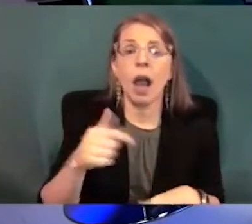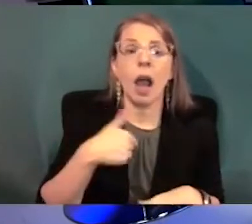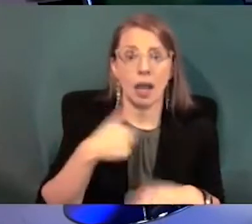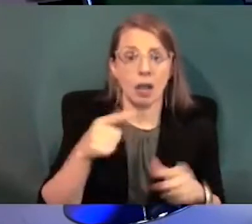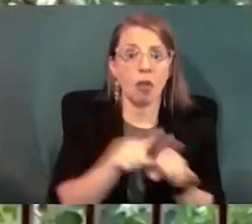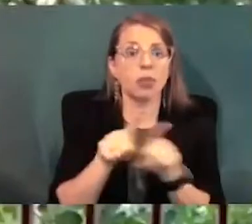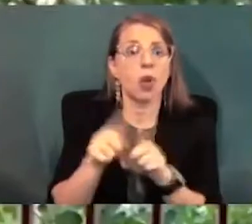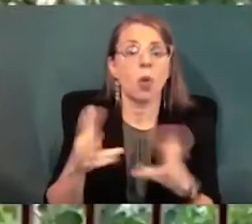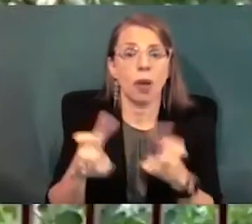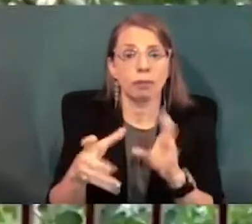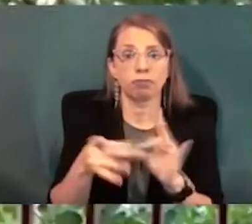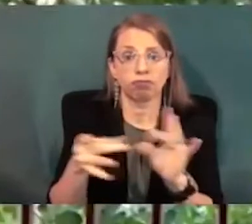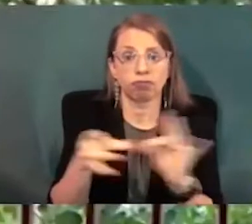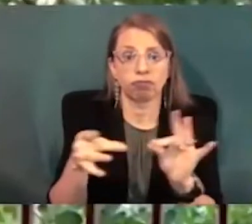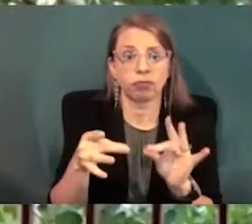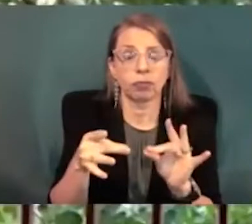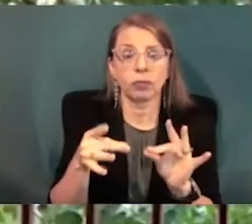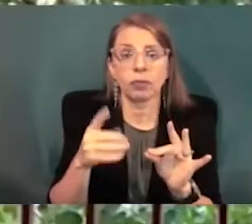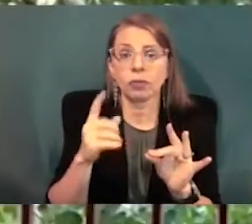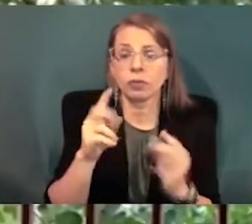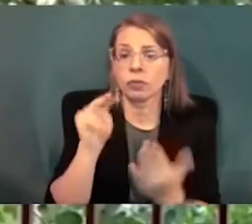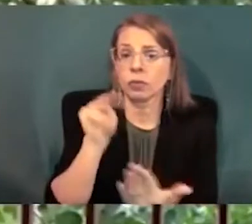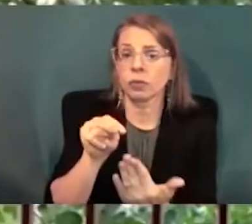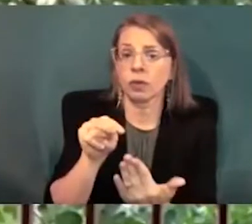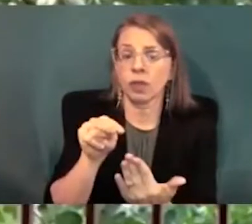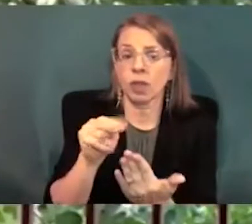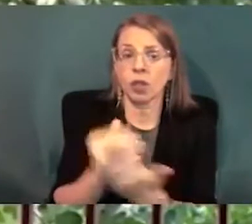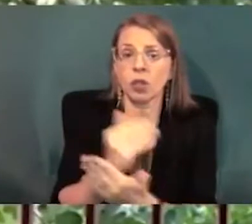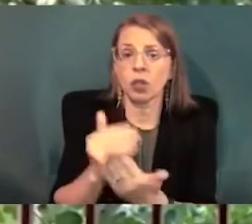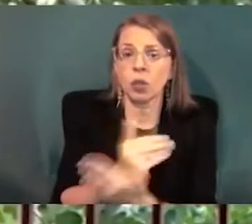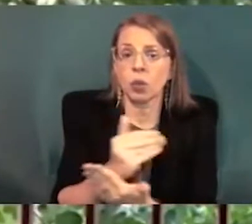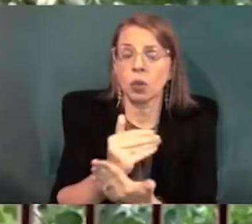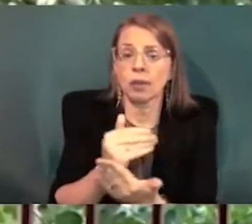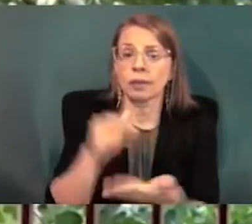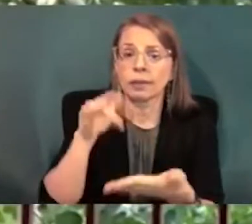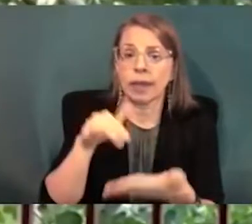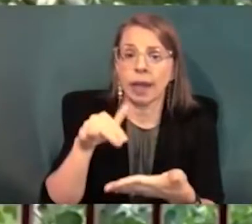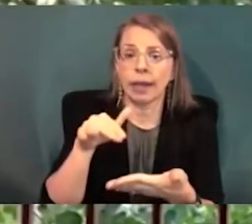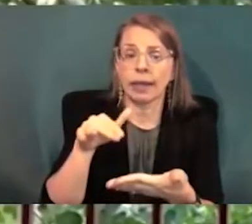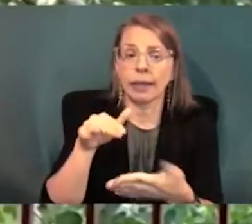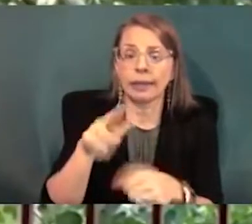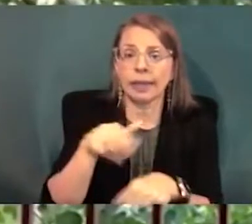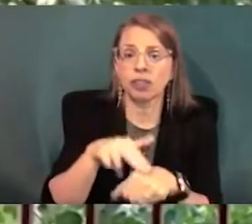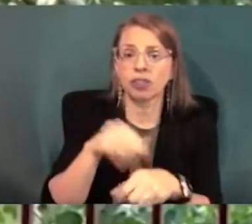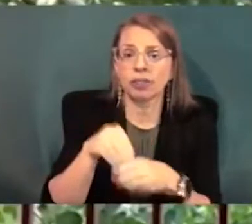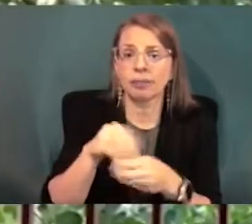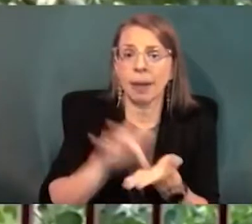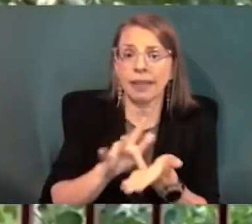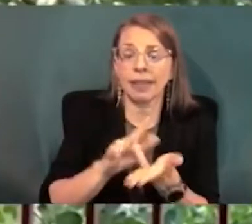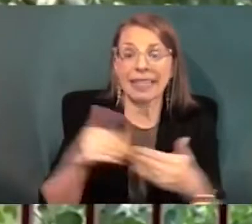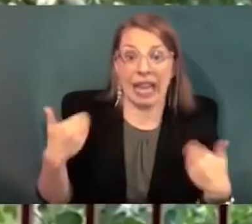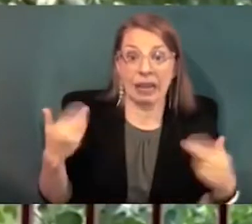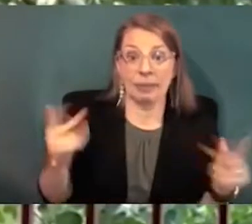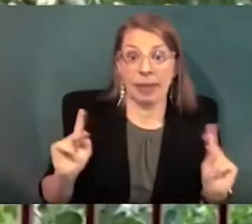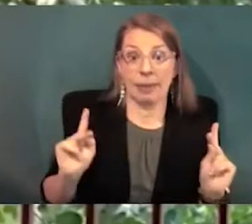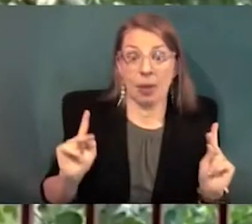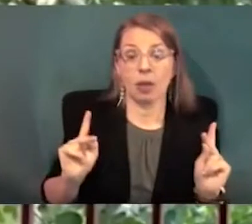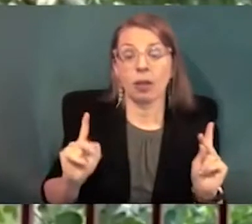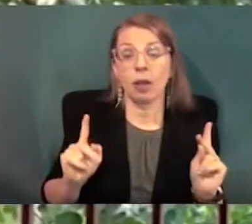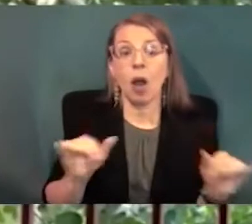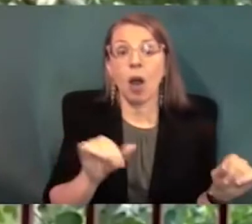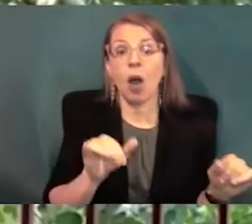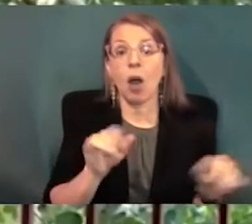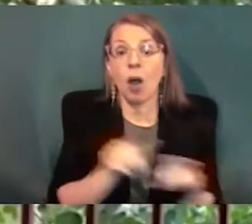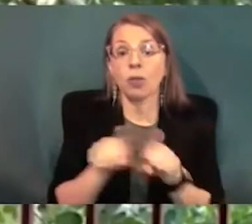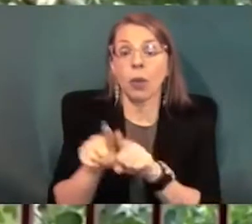point out, just looking at a new study in Nature Medicine that looked at young people, but also people that were just at home. They weren't even